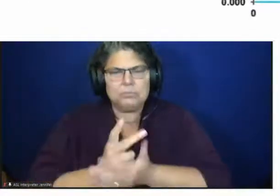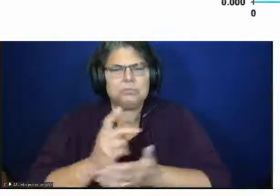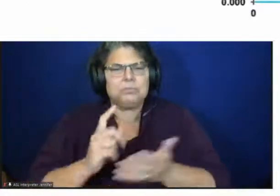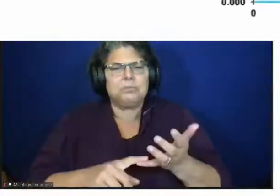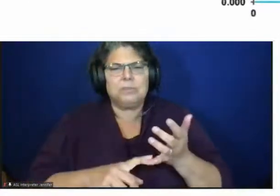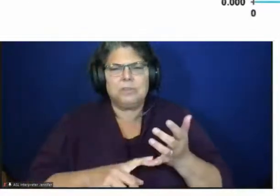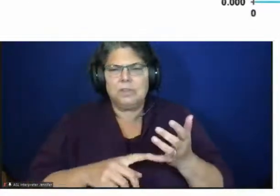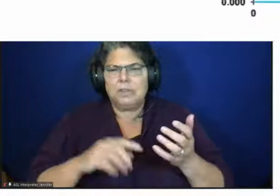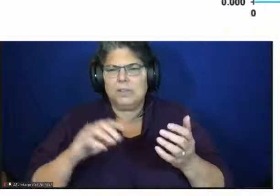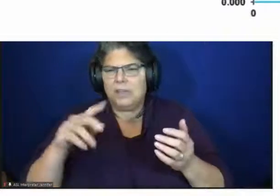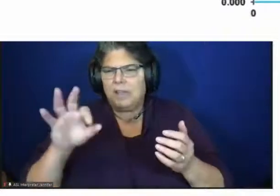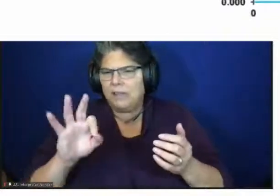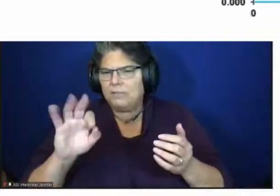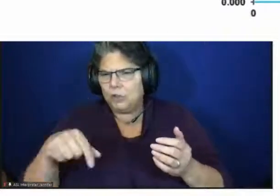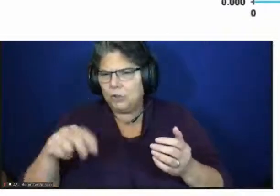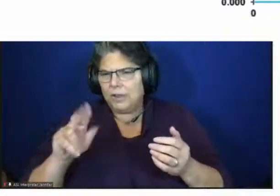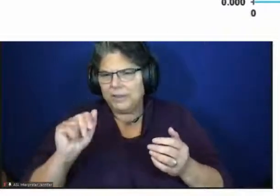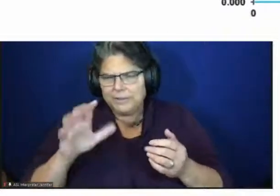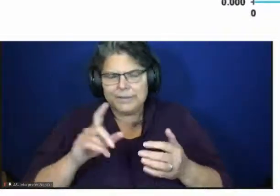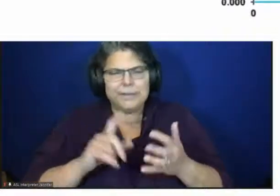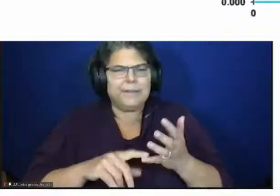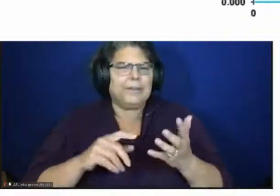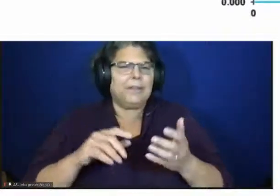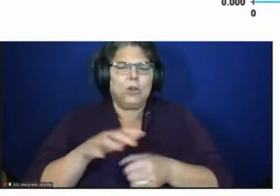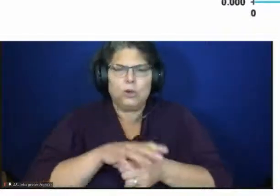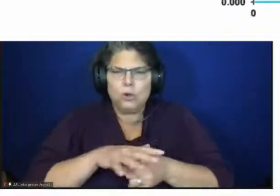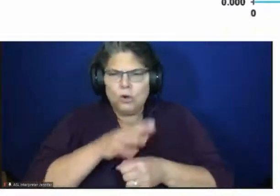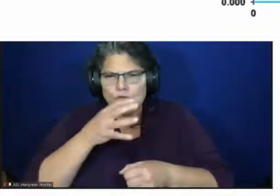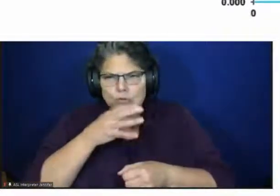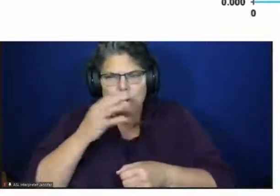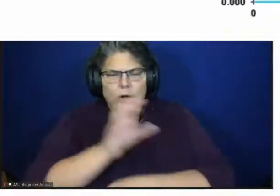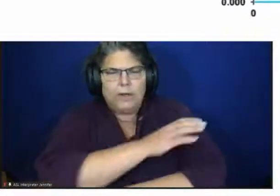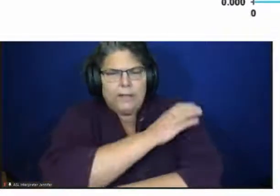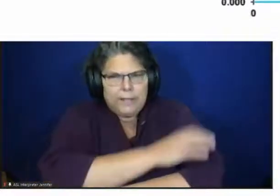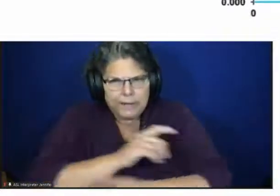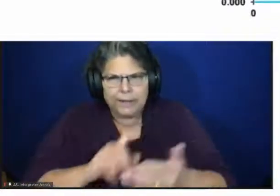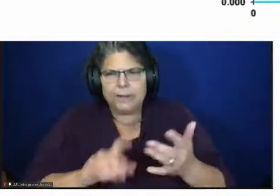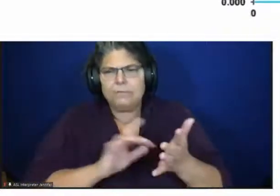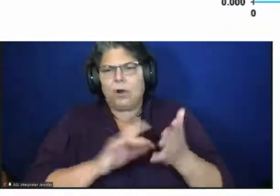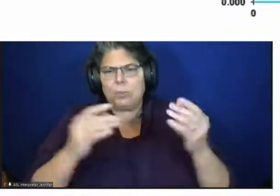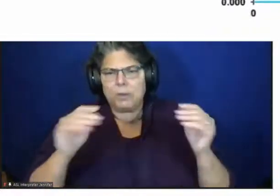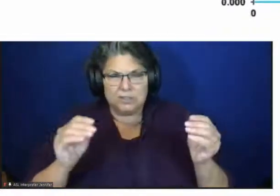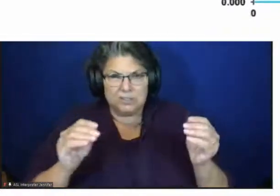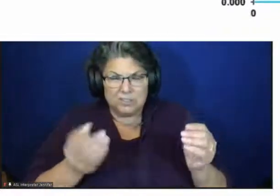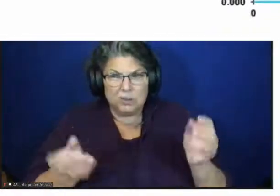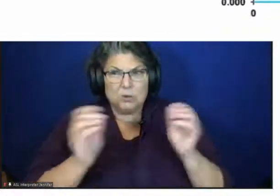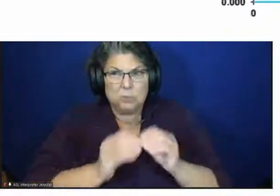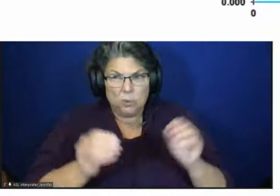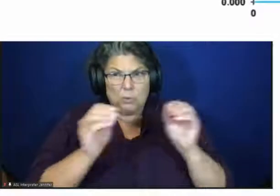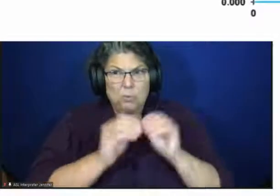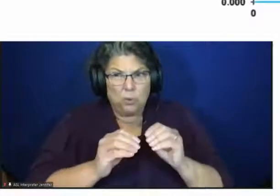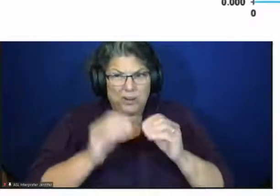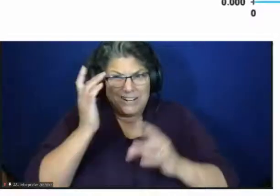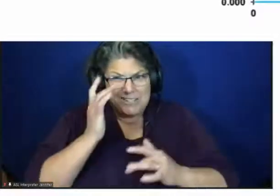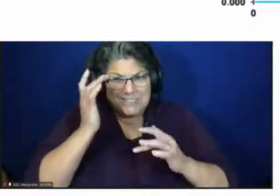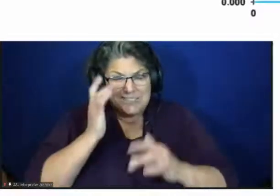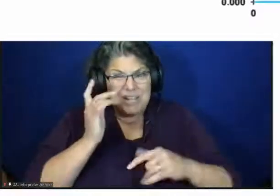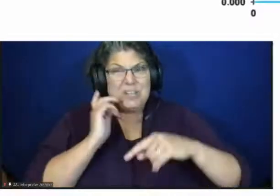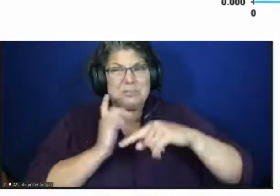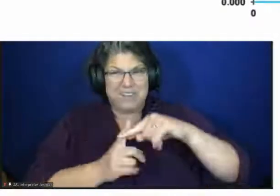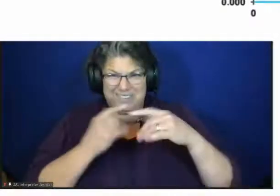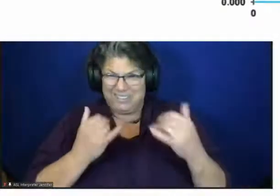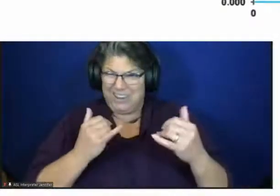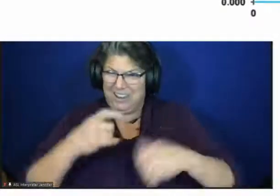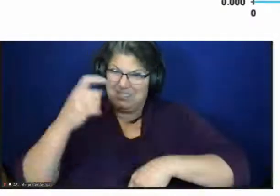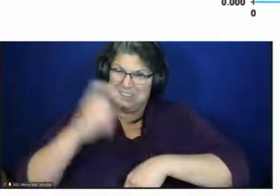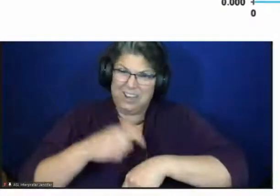FQHCs, rural clinics, and pharmacies. With the rise in cases and the influenza season upon us, I recommend